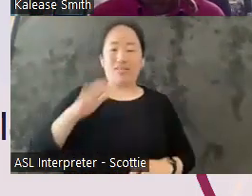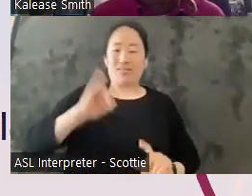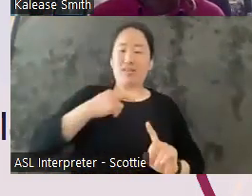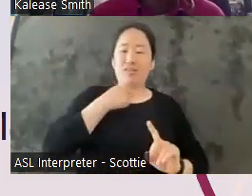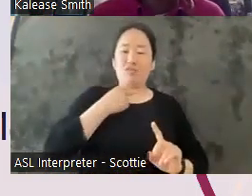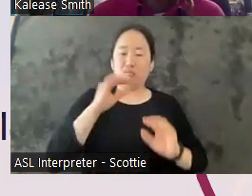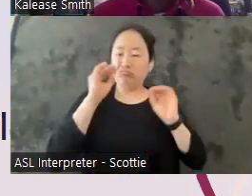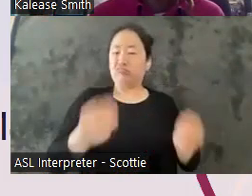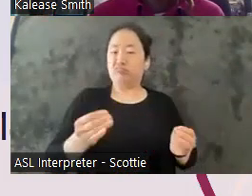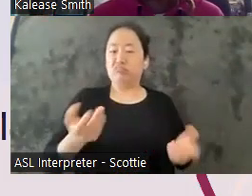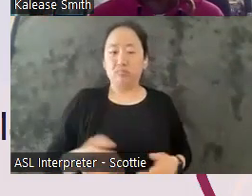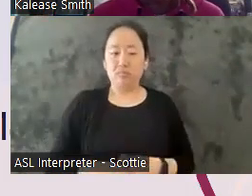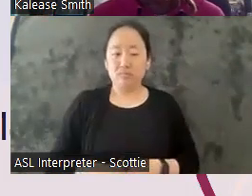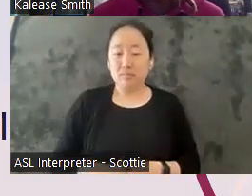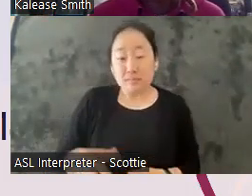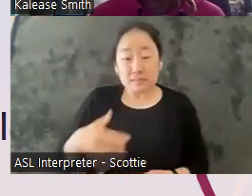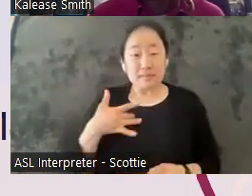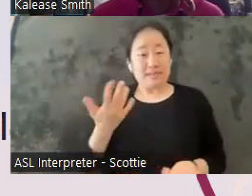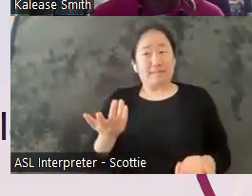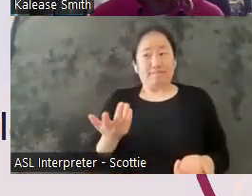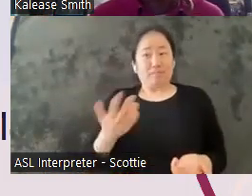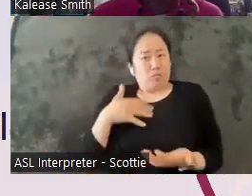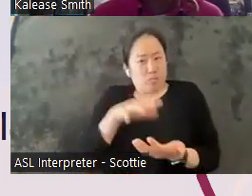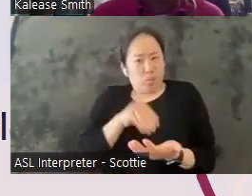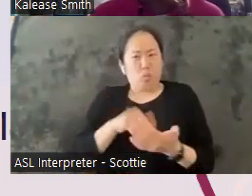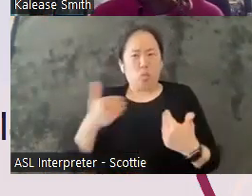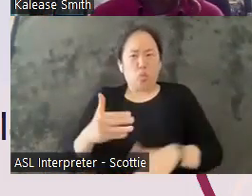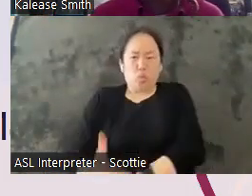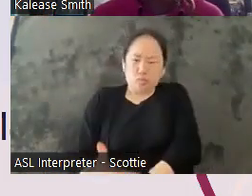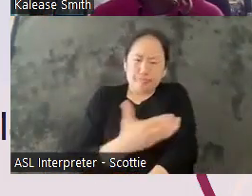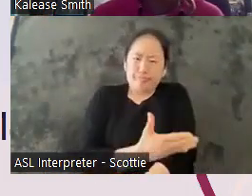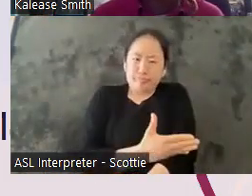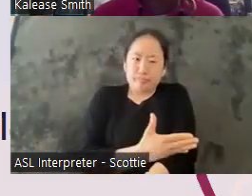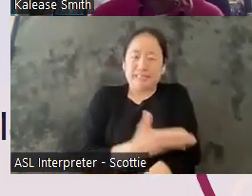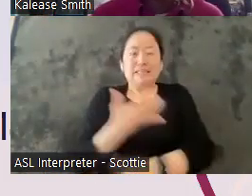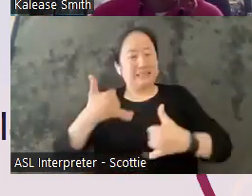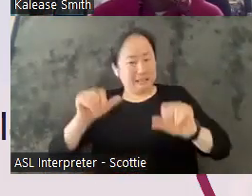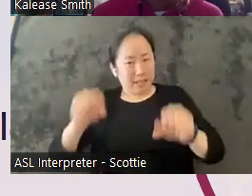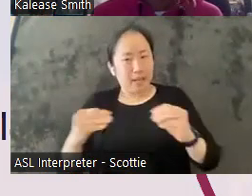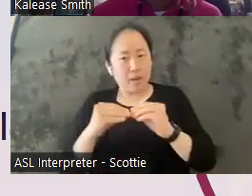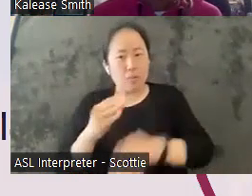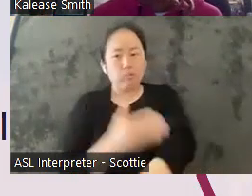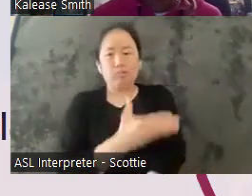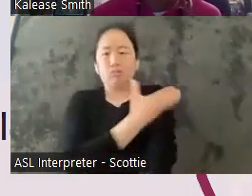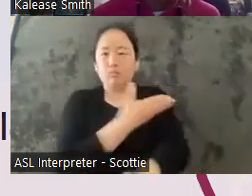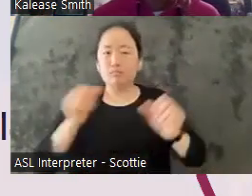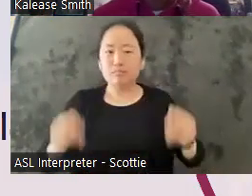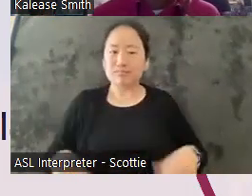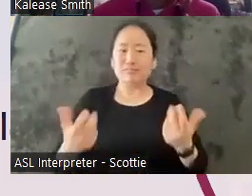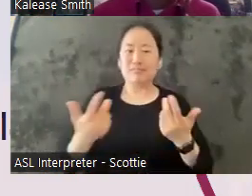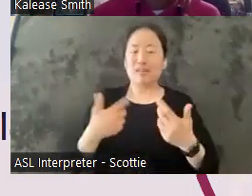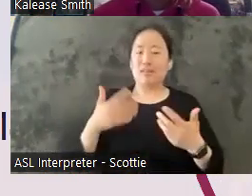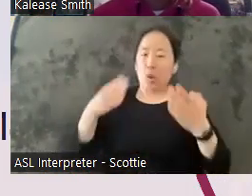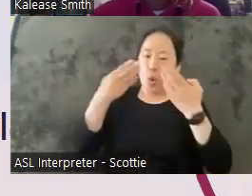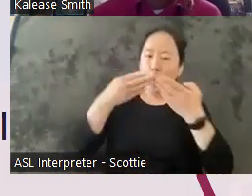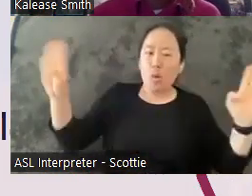learned a lot. And I think we're growing as a society. We have a lot more growing to do as far as being open. I think it's